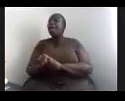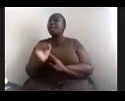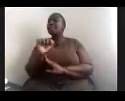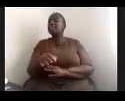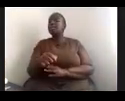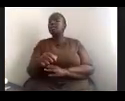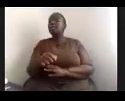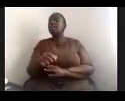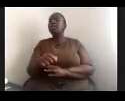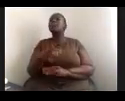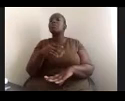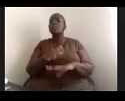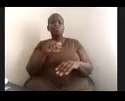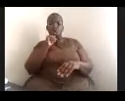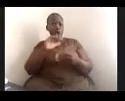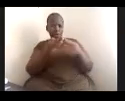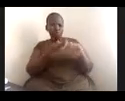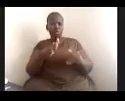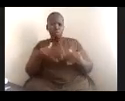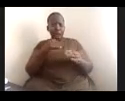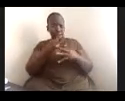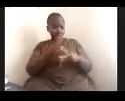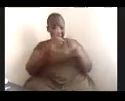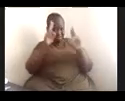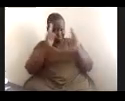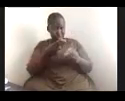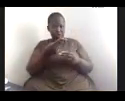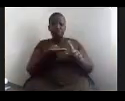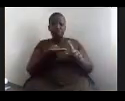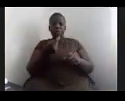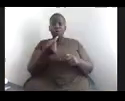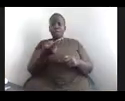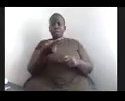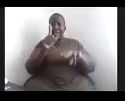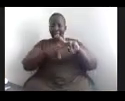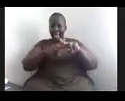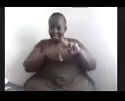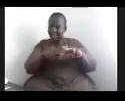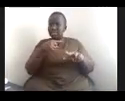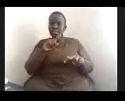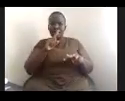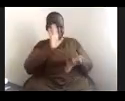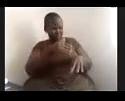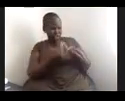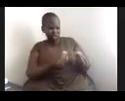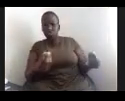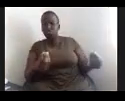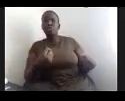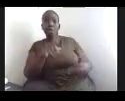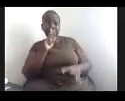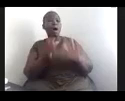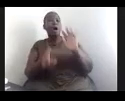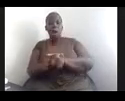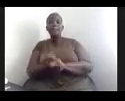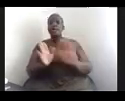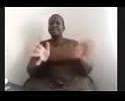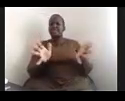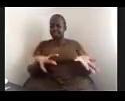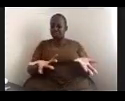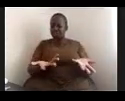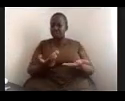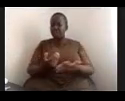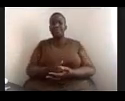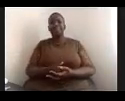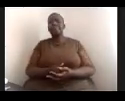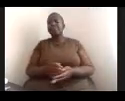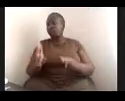No community ever wants parents to die from AIDS, leaving their children to fend for themselves, but it happens.